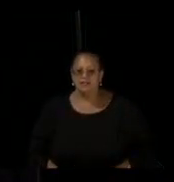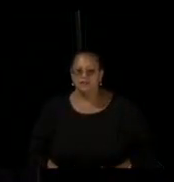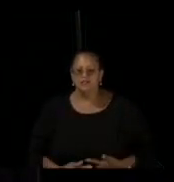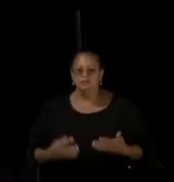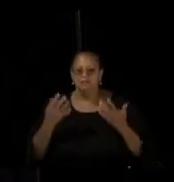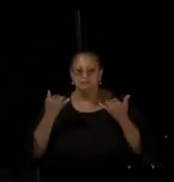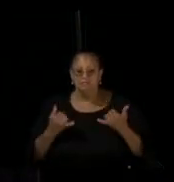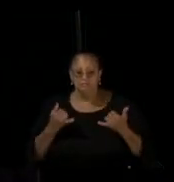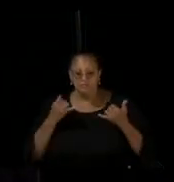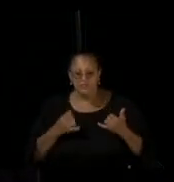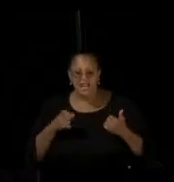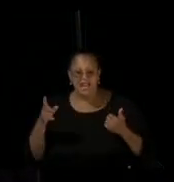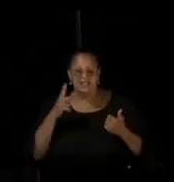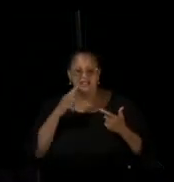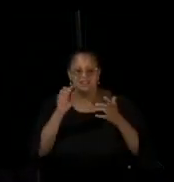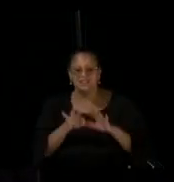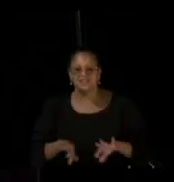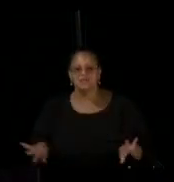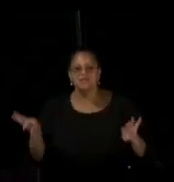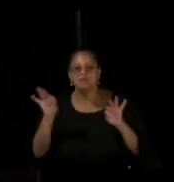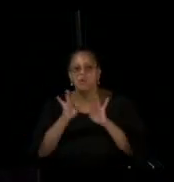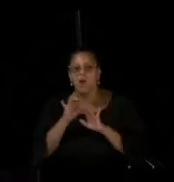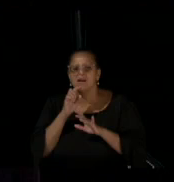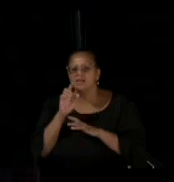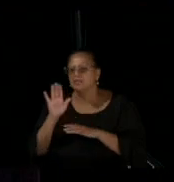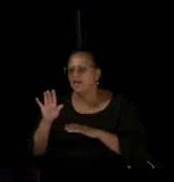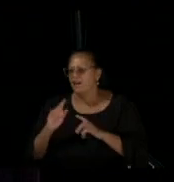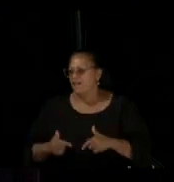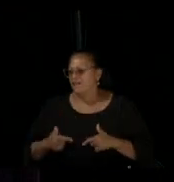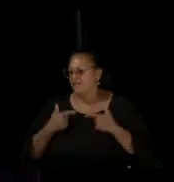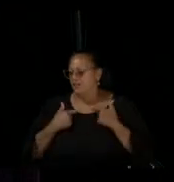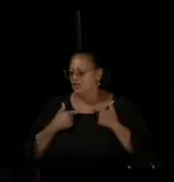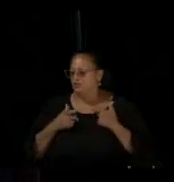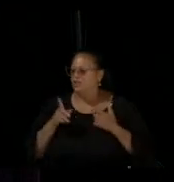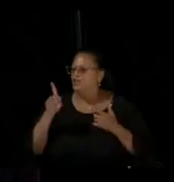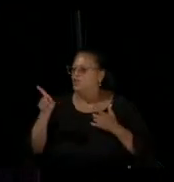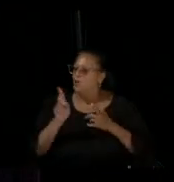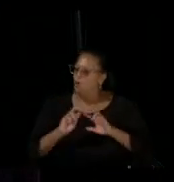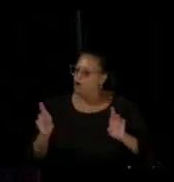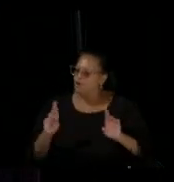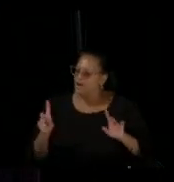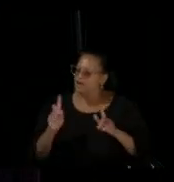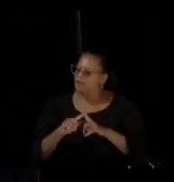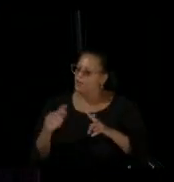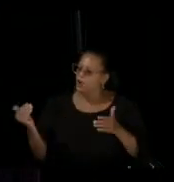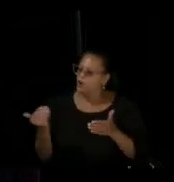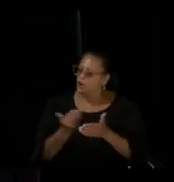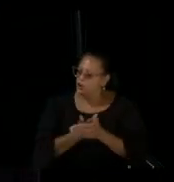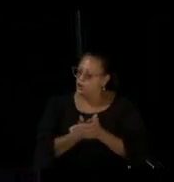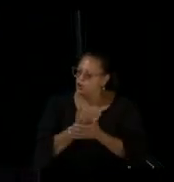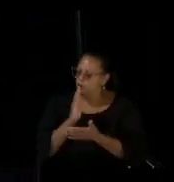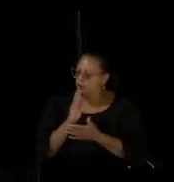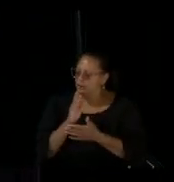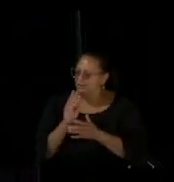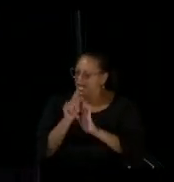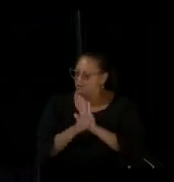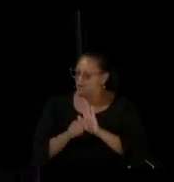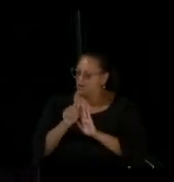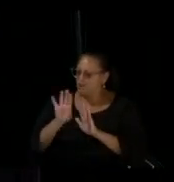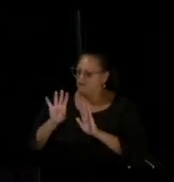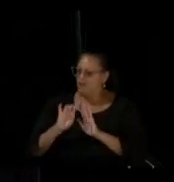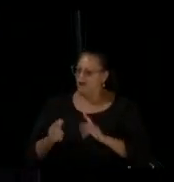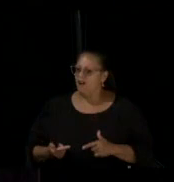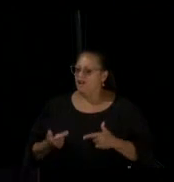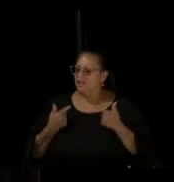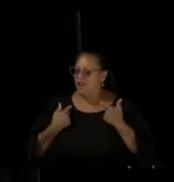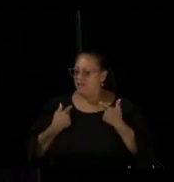Today is an important milestone for you. You are ready for a new chapter in your life.